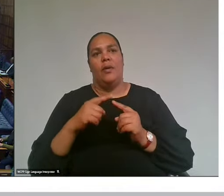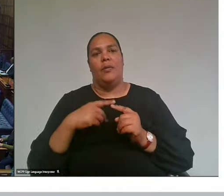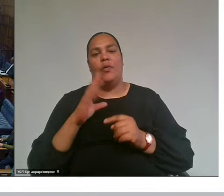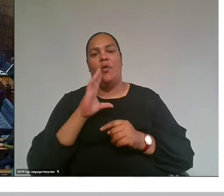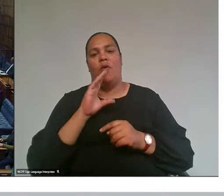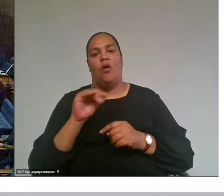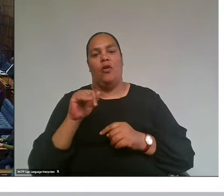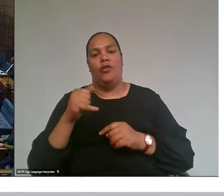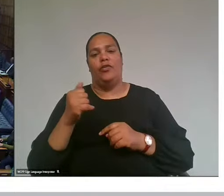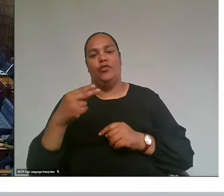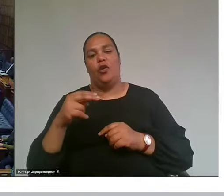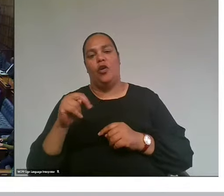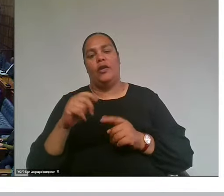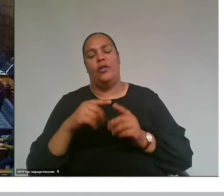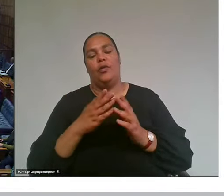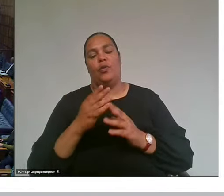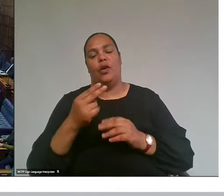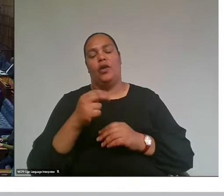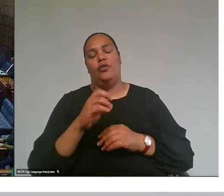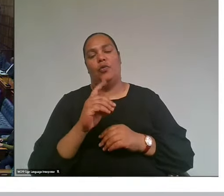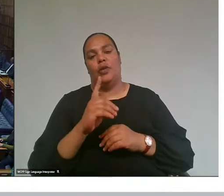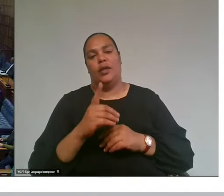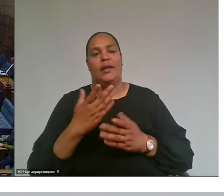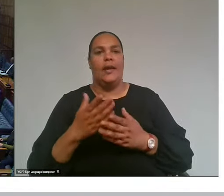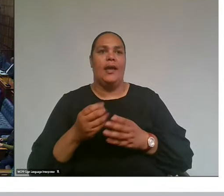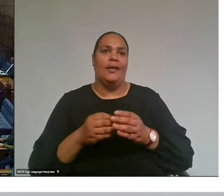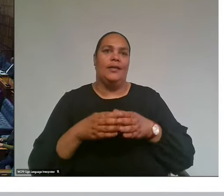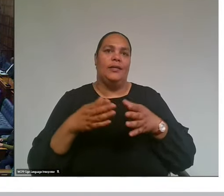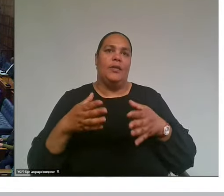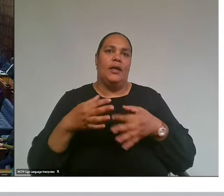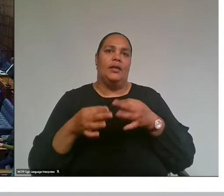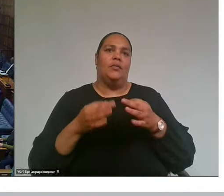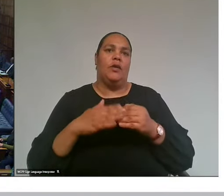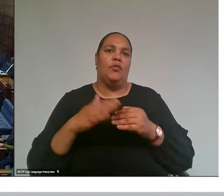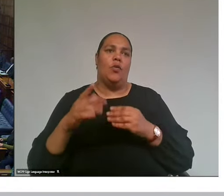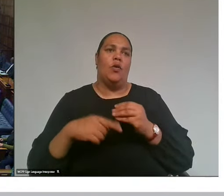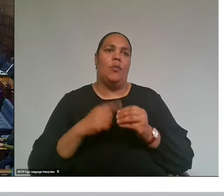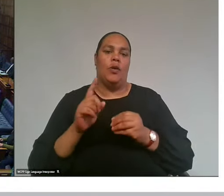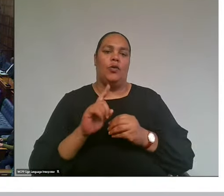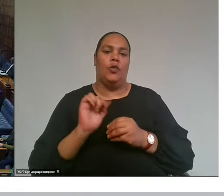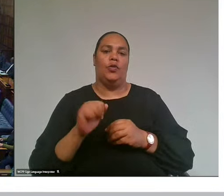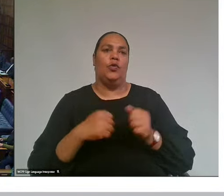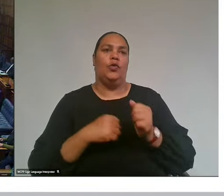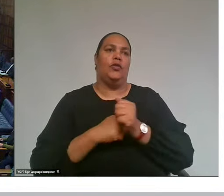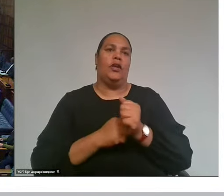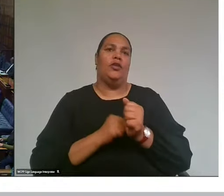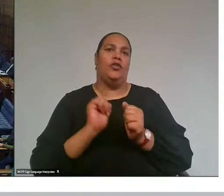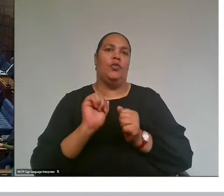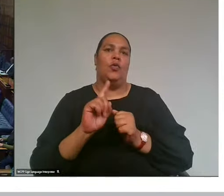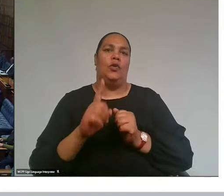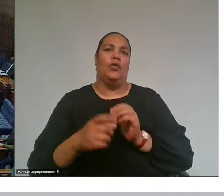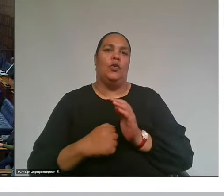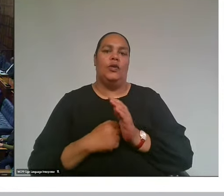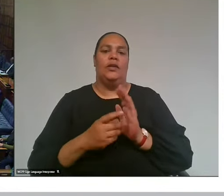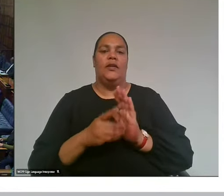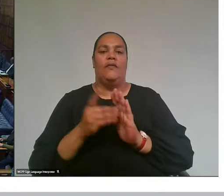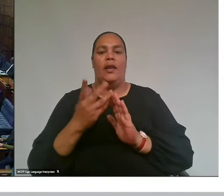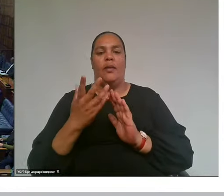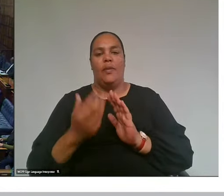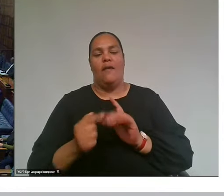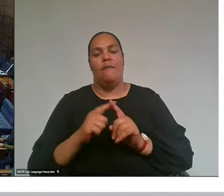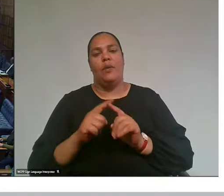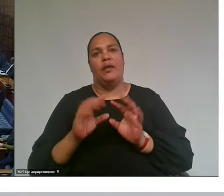uh I through the H to perhaps expand a little about the uh strategy that he's developing but